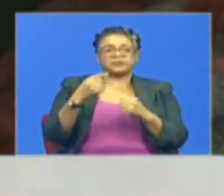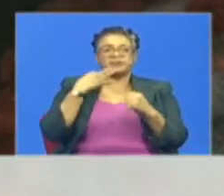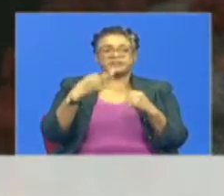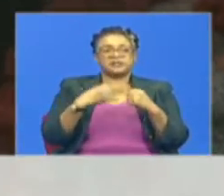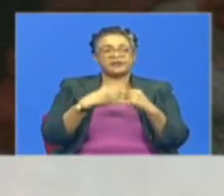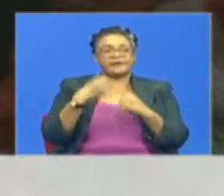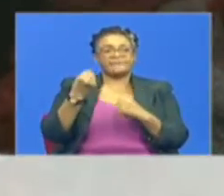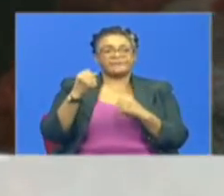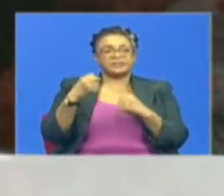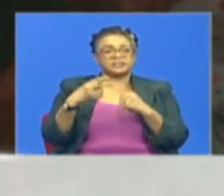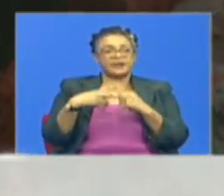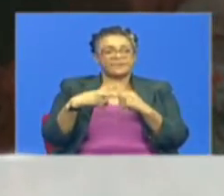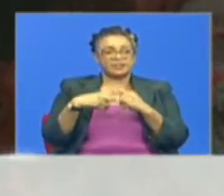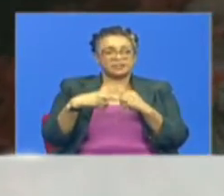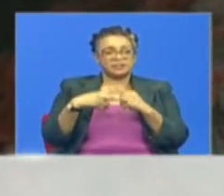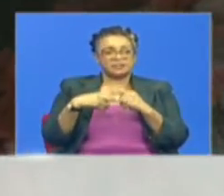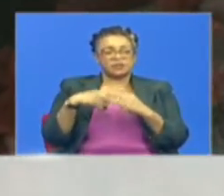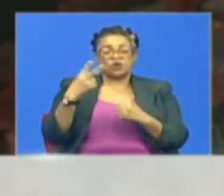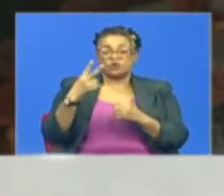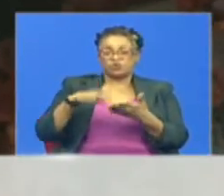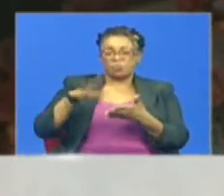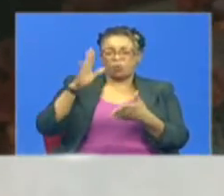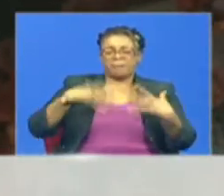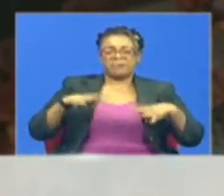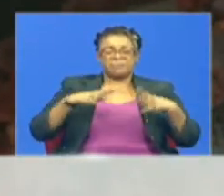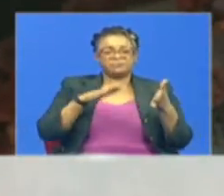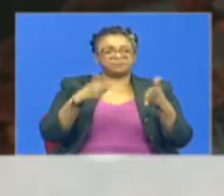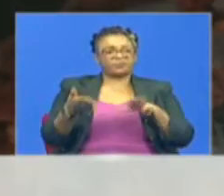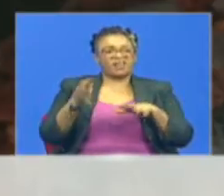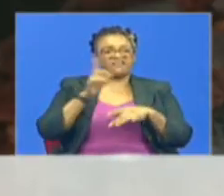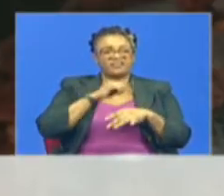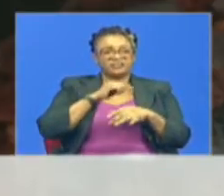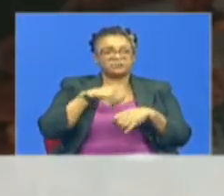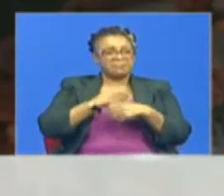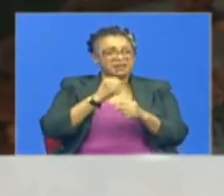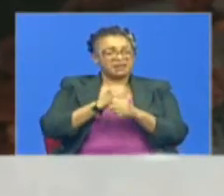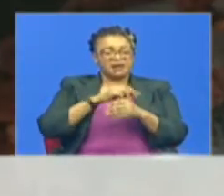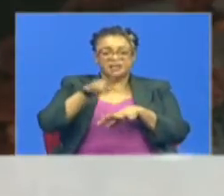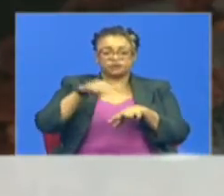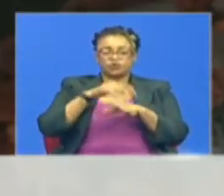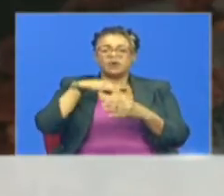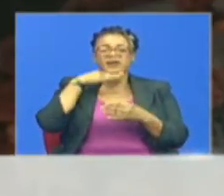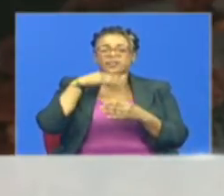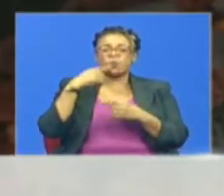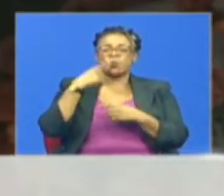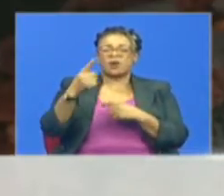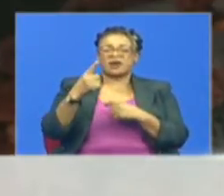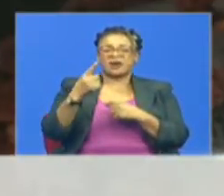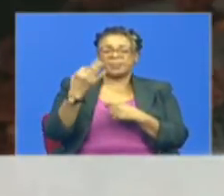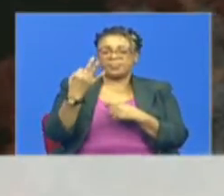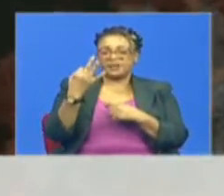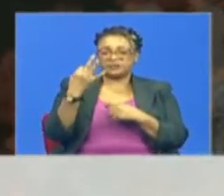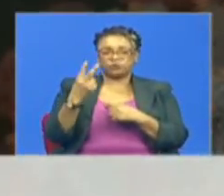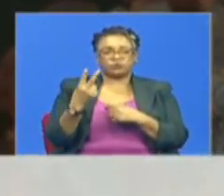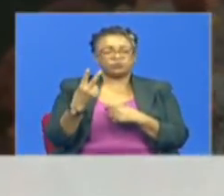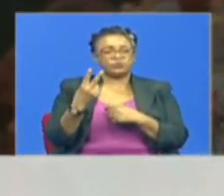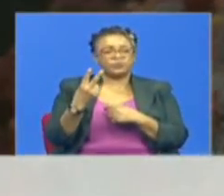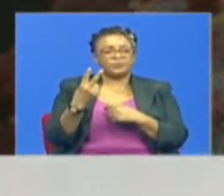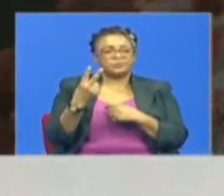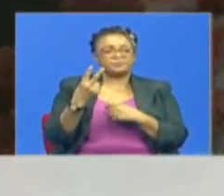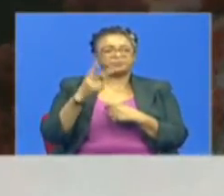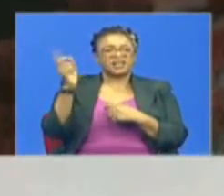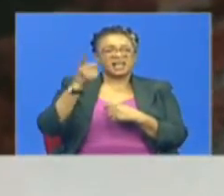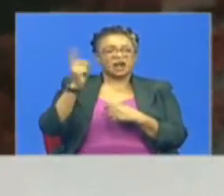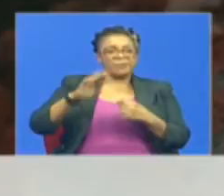1,857. Two more people have succumbed to the disease, bringing the national death toll to 132. Nairobi